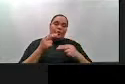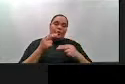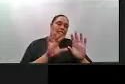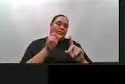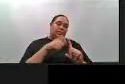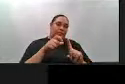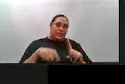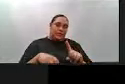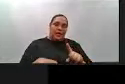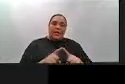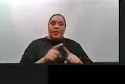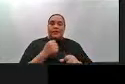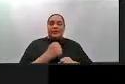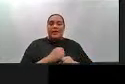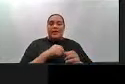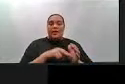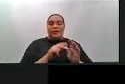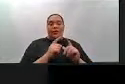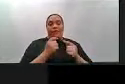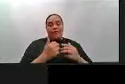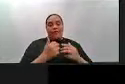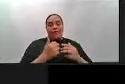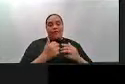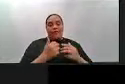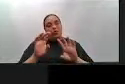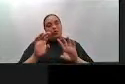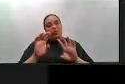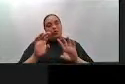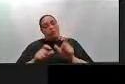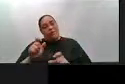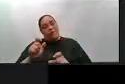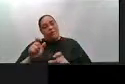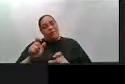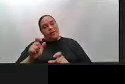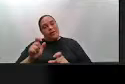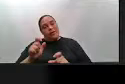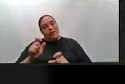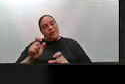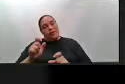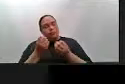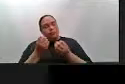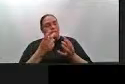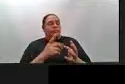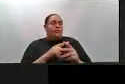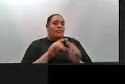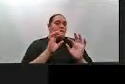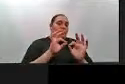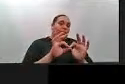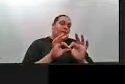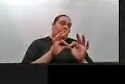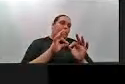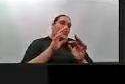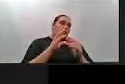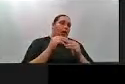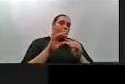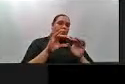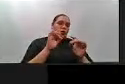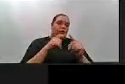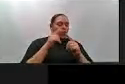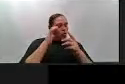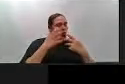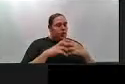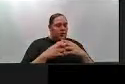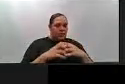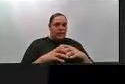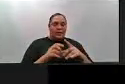candidates, and the Standing Committee of Finance to evaluate the candidates and make a recommendation to the responsible member for consideration